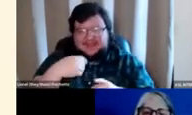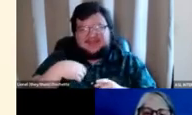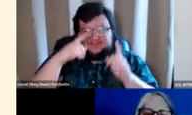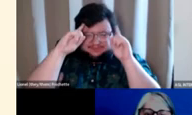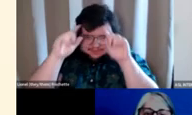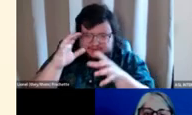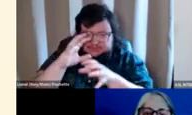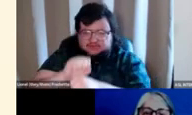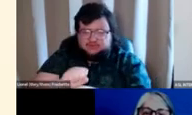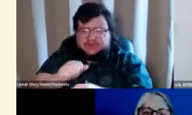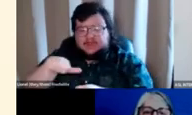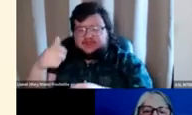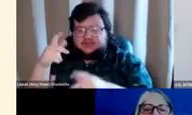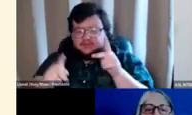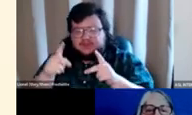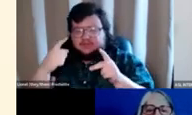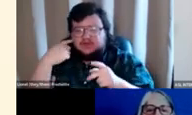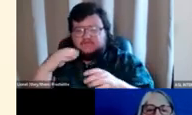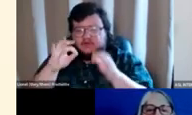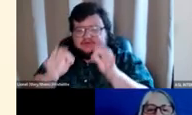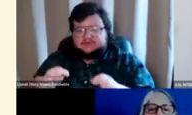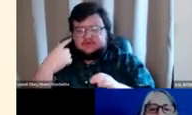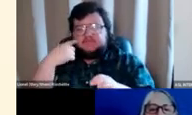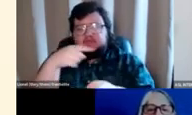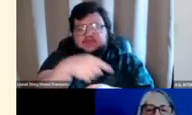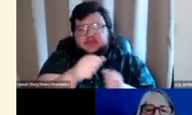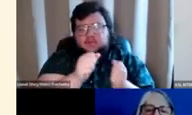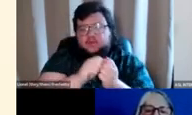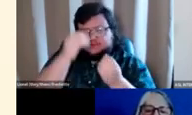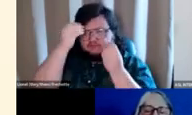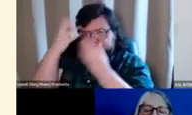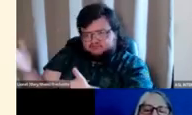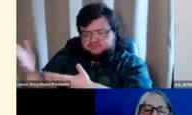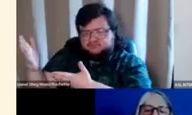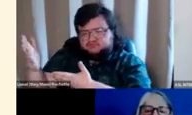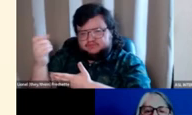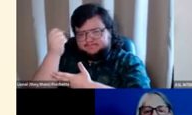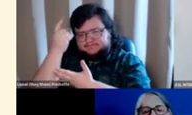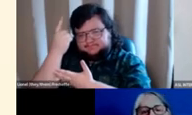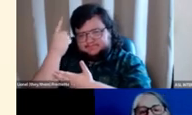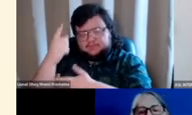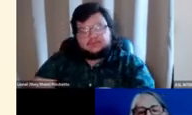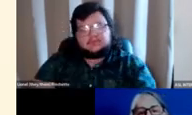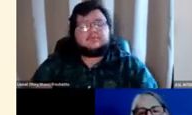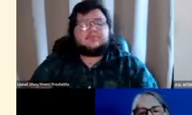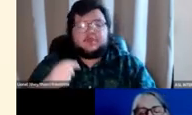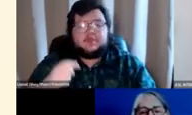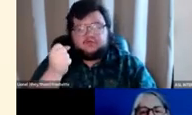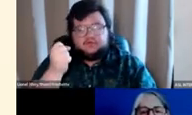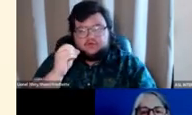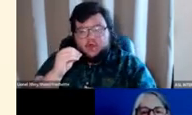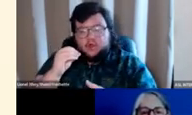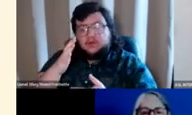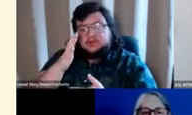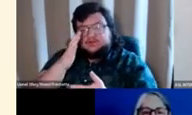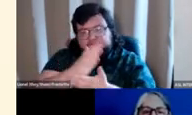Is the person is able to make the decisions for themselves and not have other people make decisions for them and then inform them of what